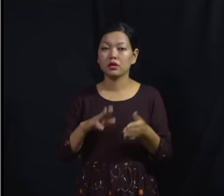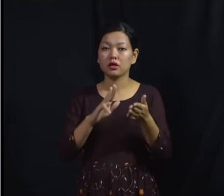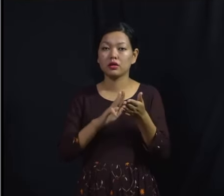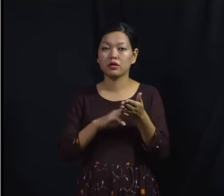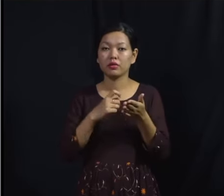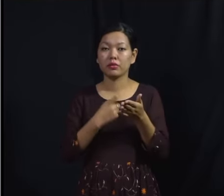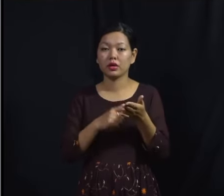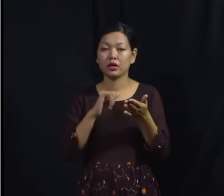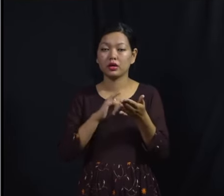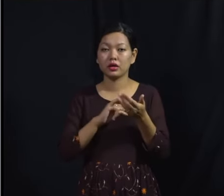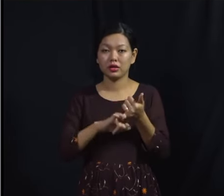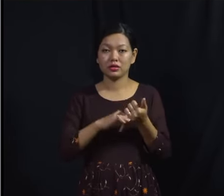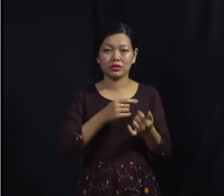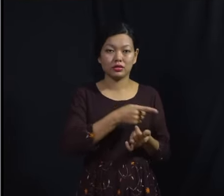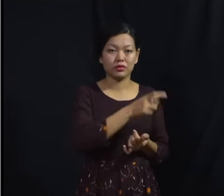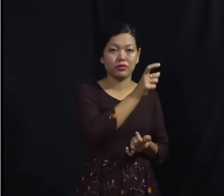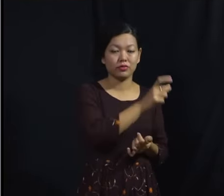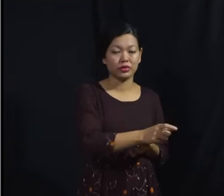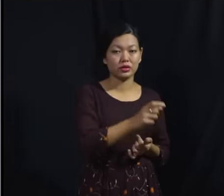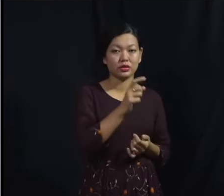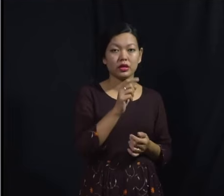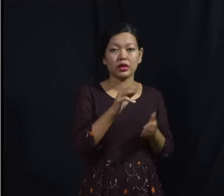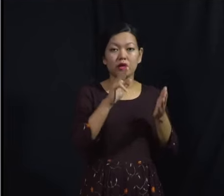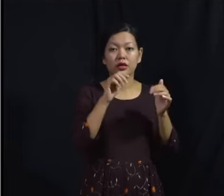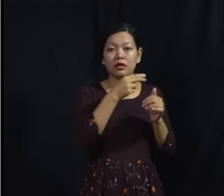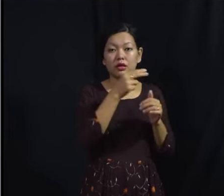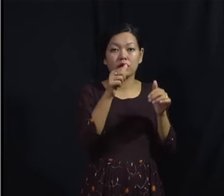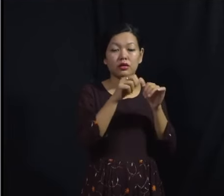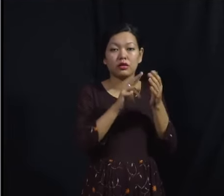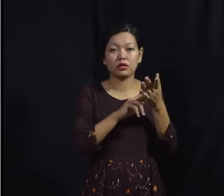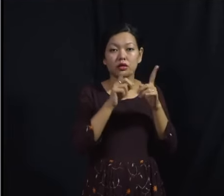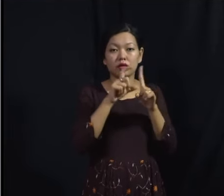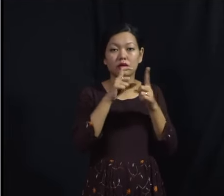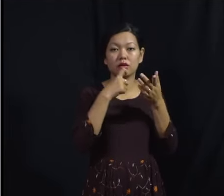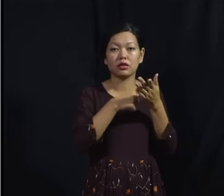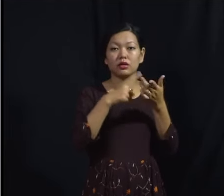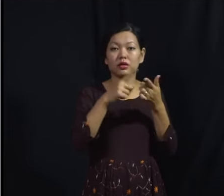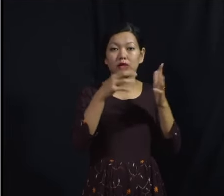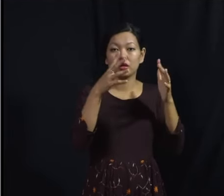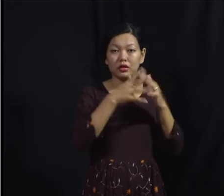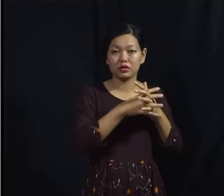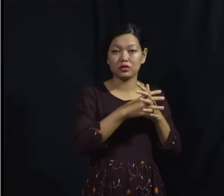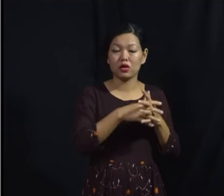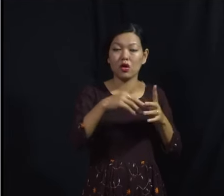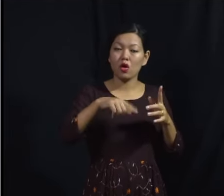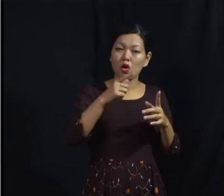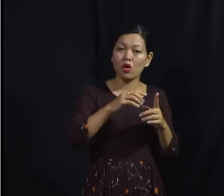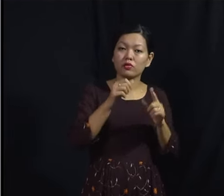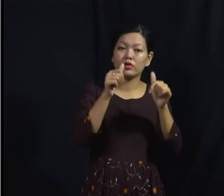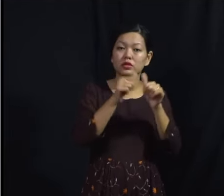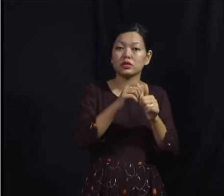the father. And that's how she was able to make a mark for herself, in